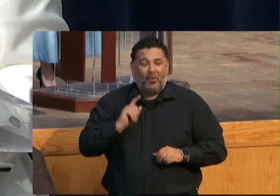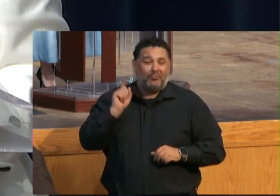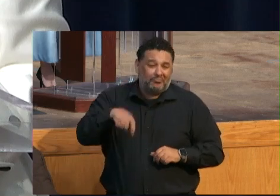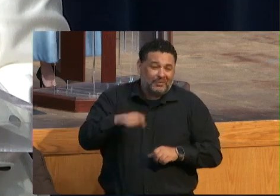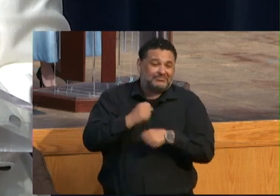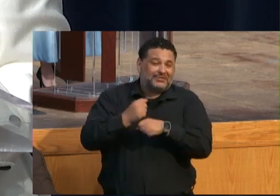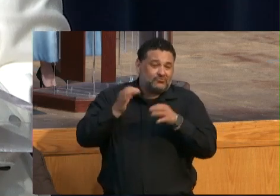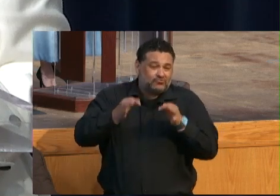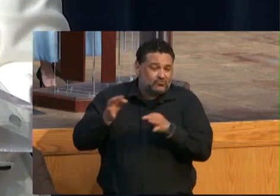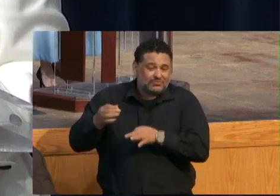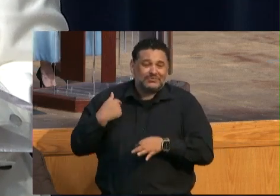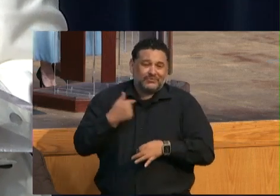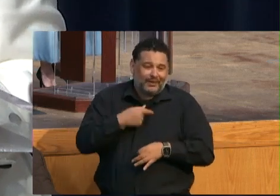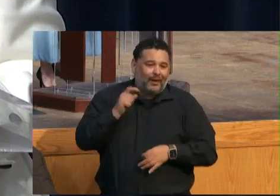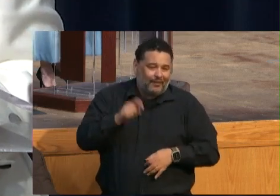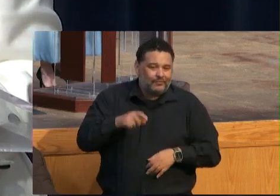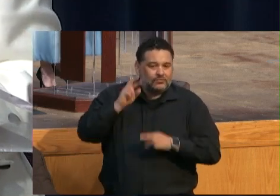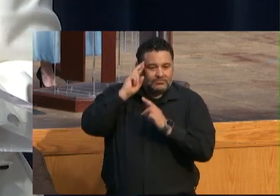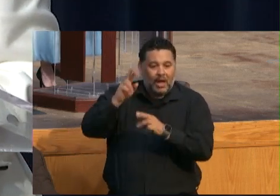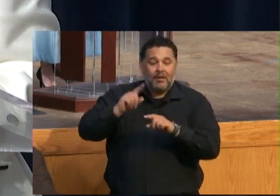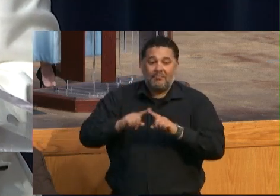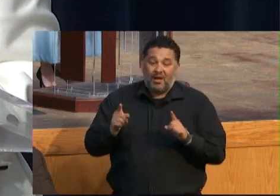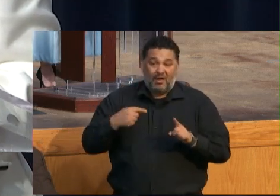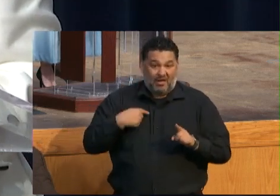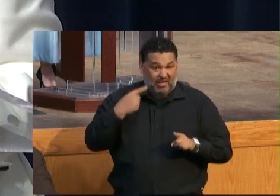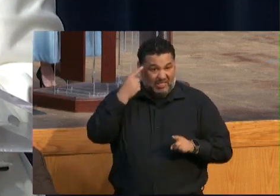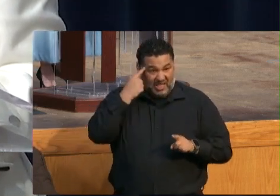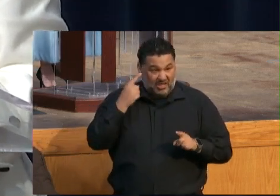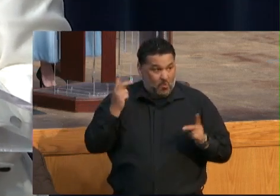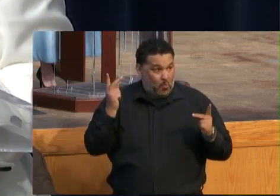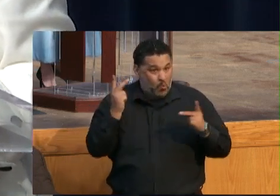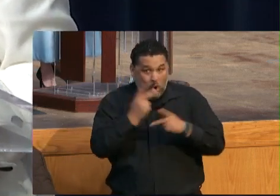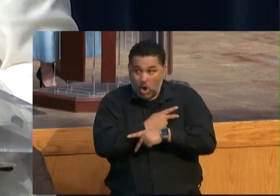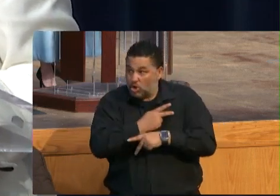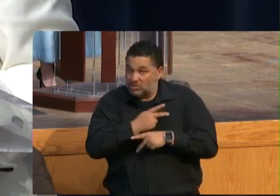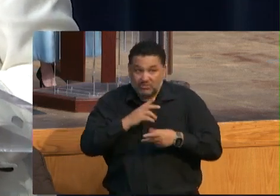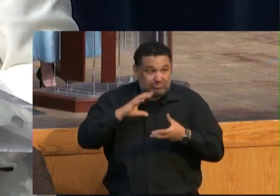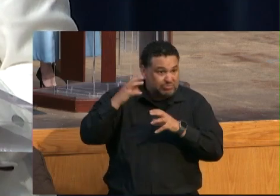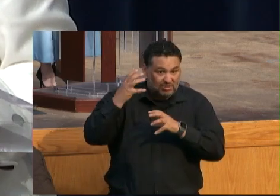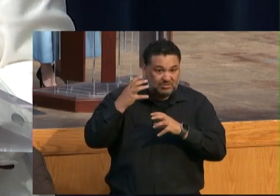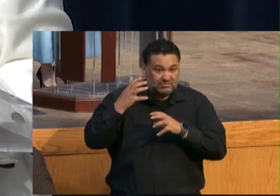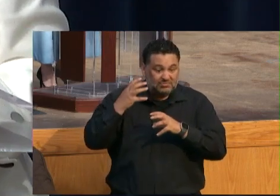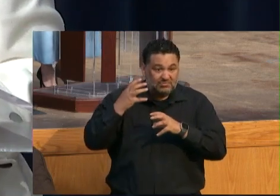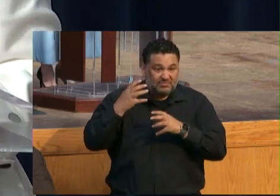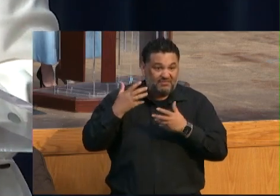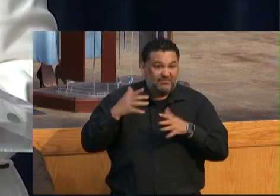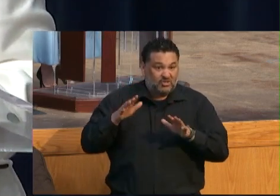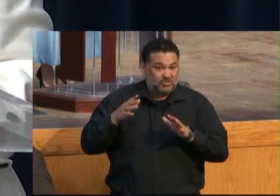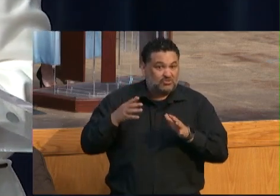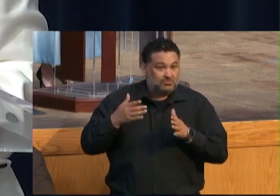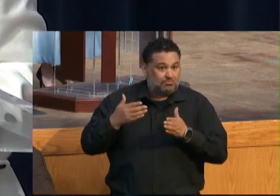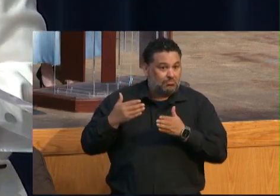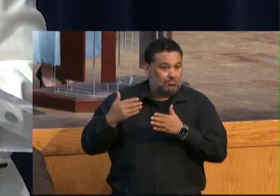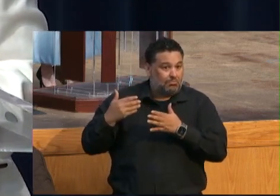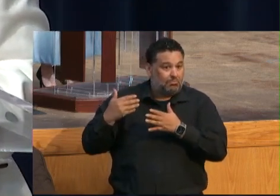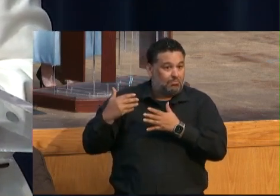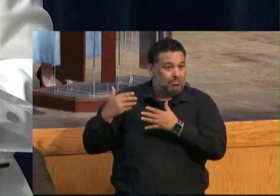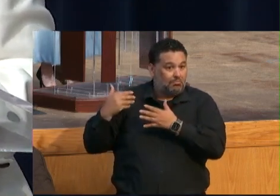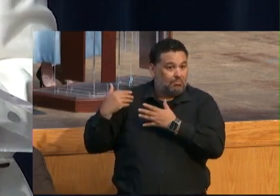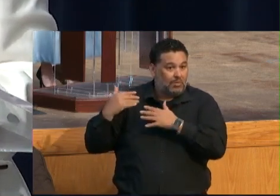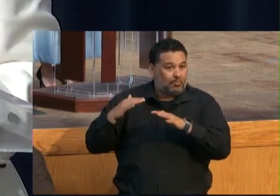that. But I think the worst is behind us, as Angela shared. We still have work to